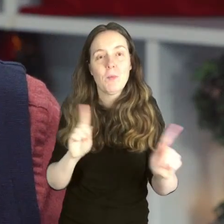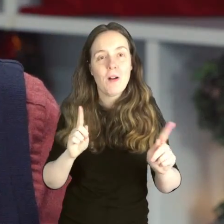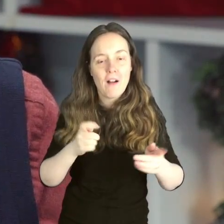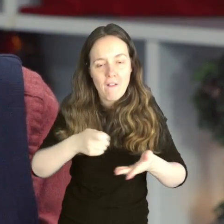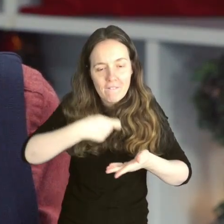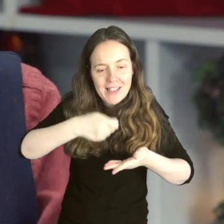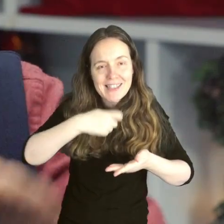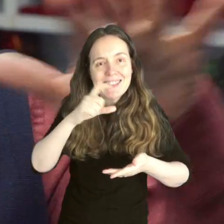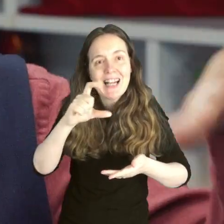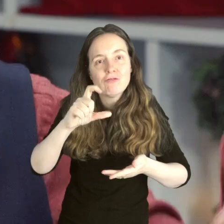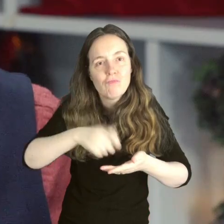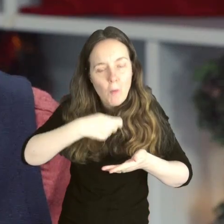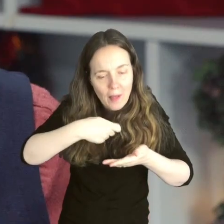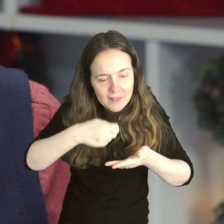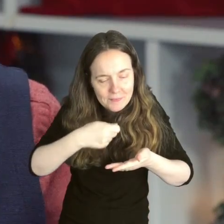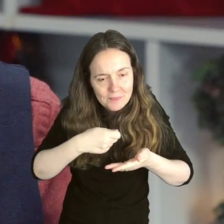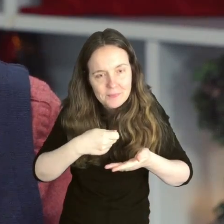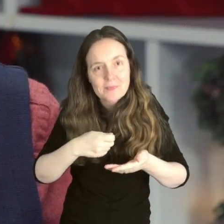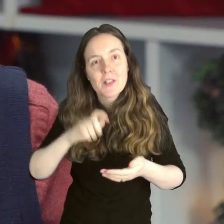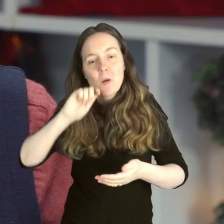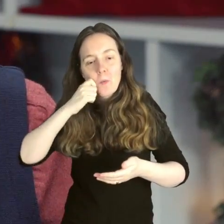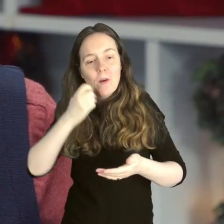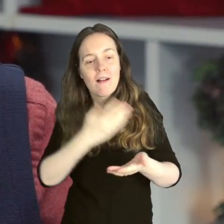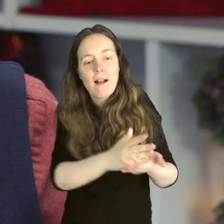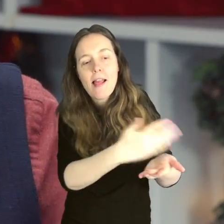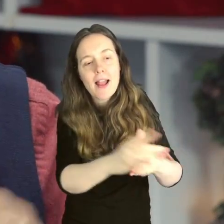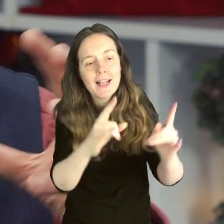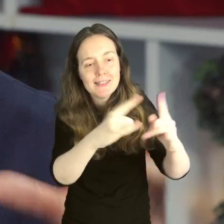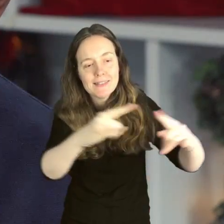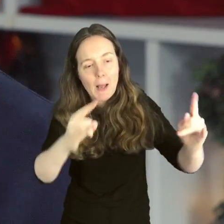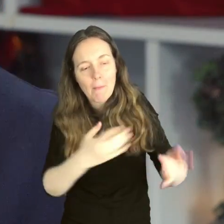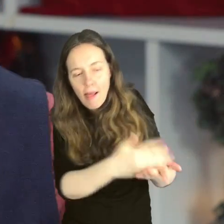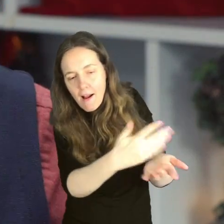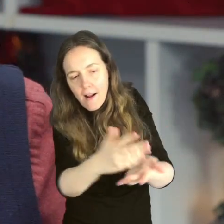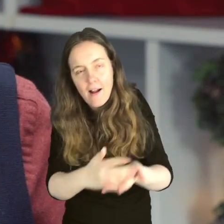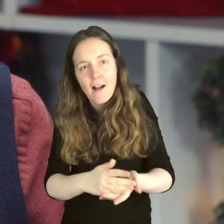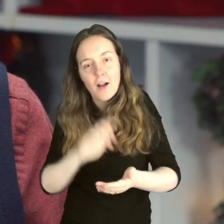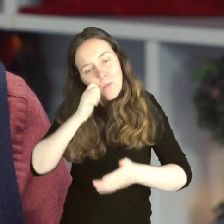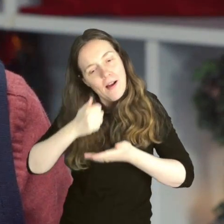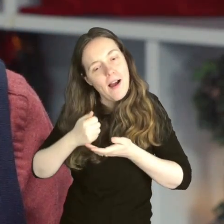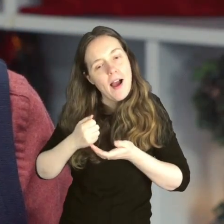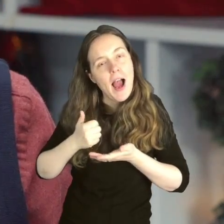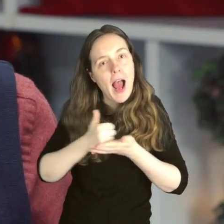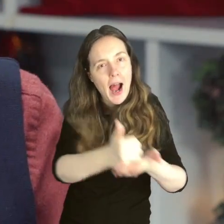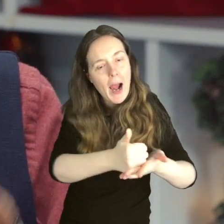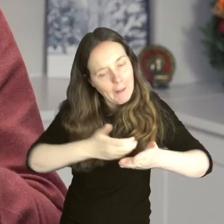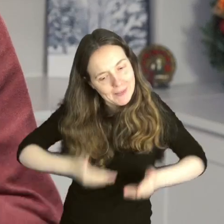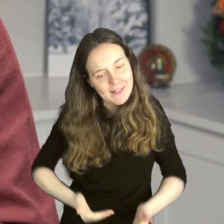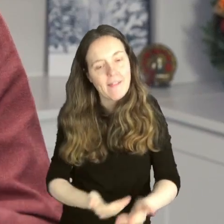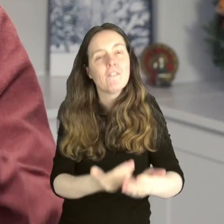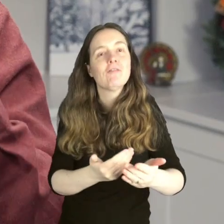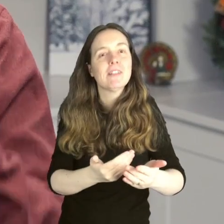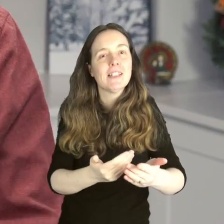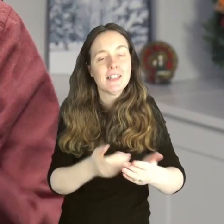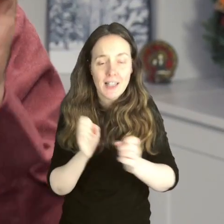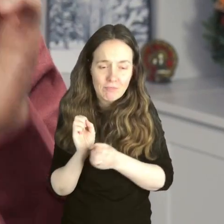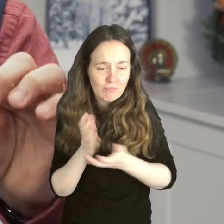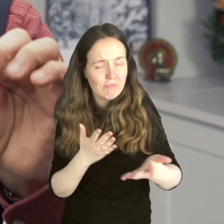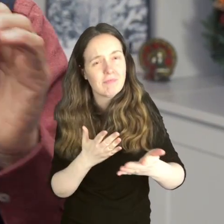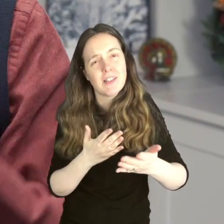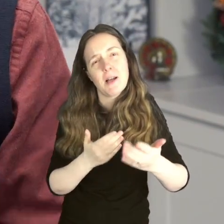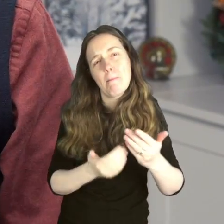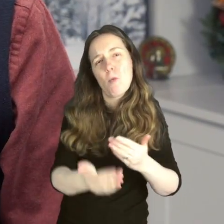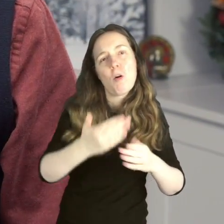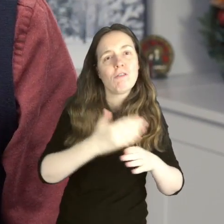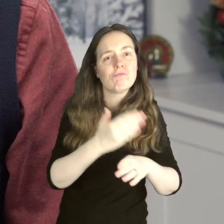casserole. They would have cleaned out the stable, they would have helped with the delivery, and they would have brought far